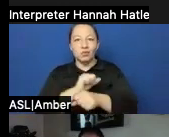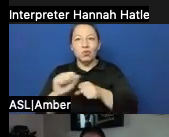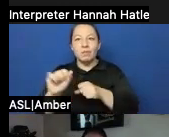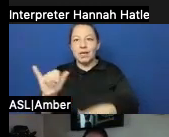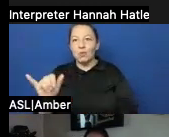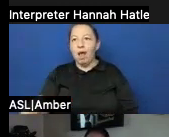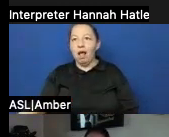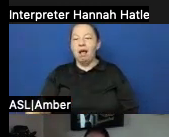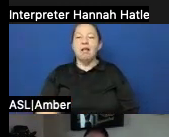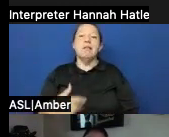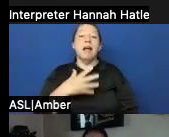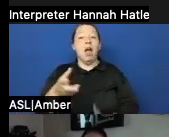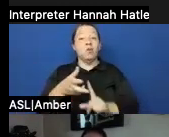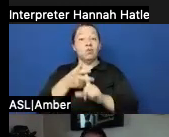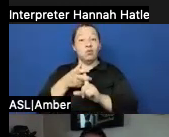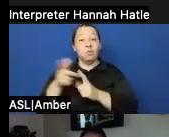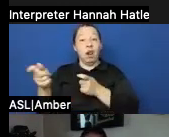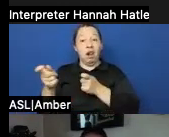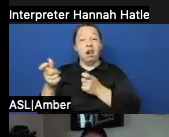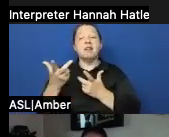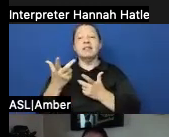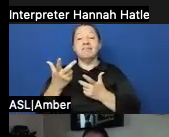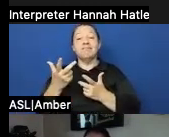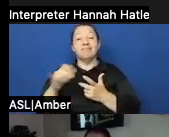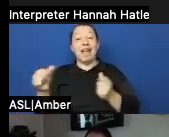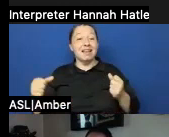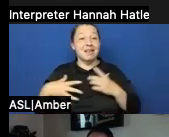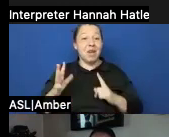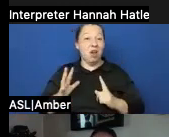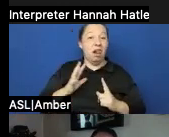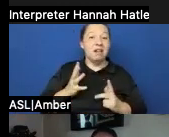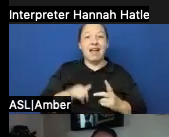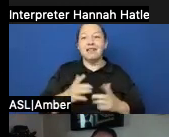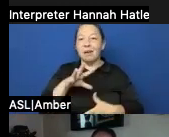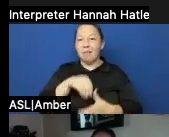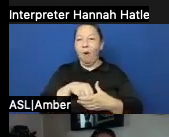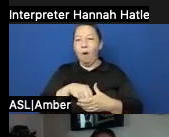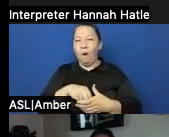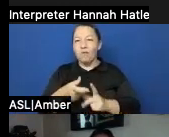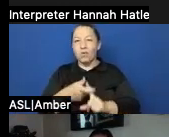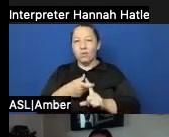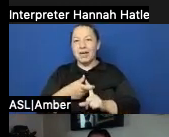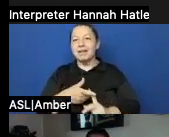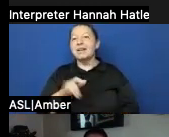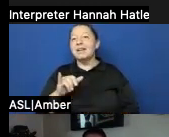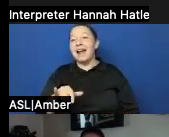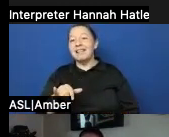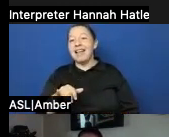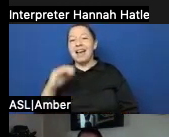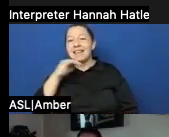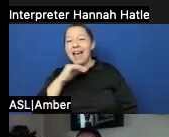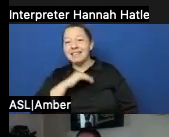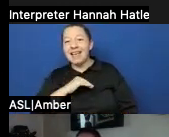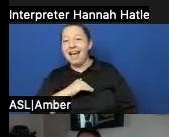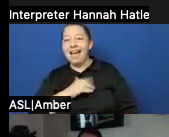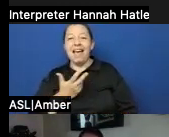And recruitment too. And the intimidation is a part of recruitment and grooming. Also that gaslighting thing, right? Tells the